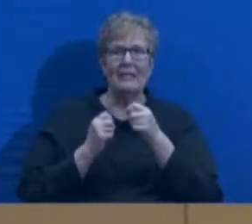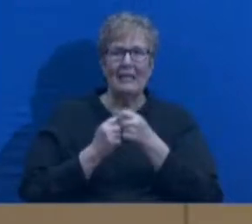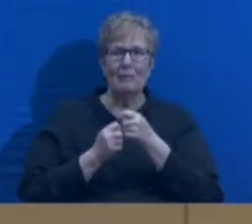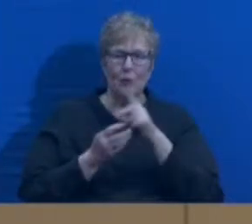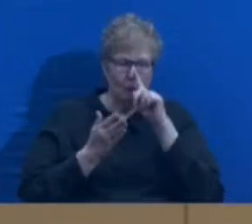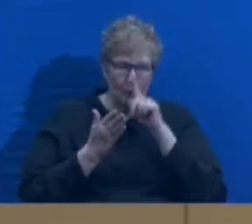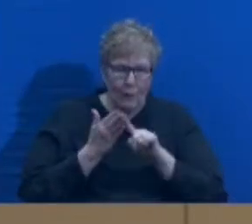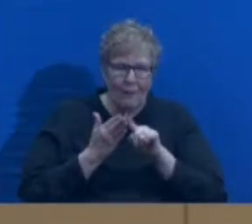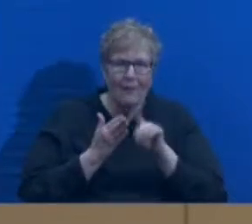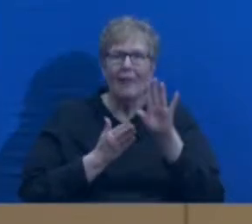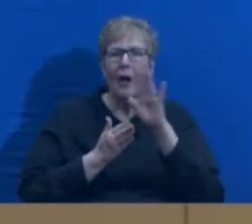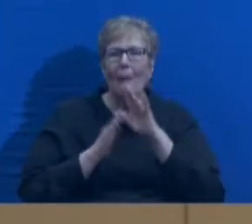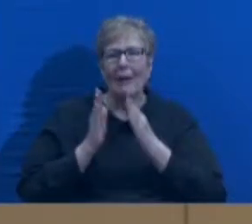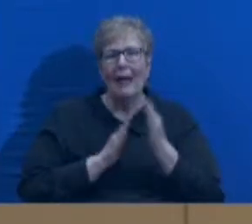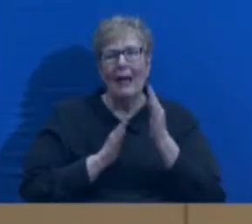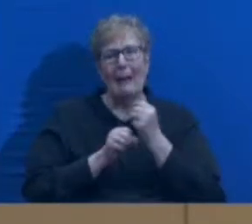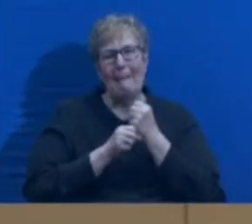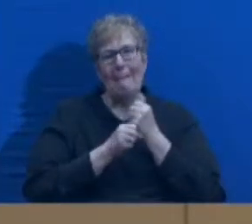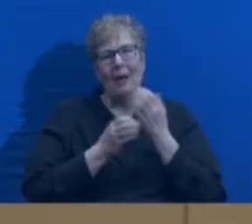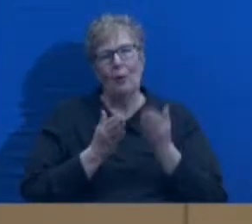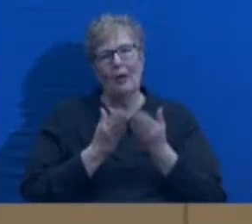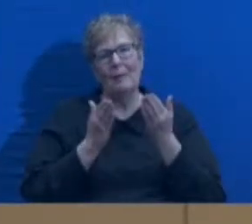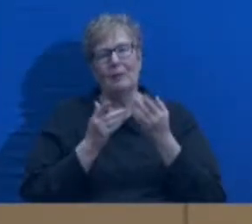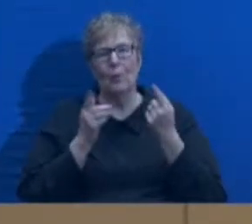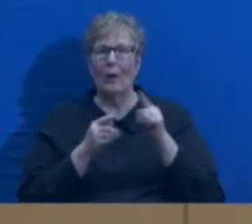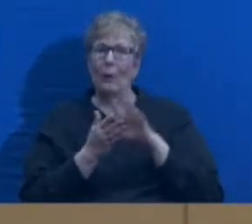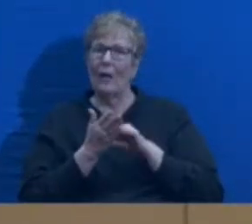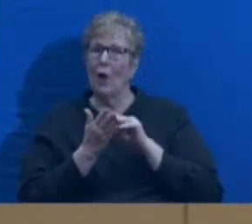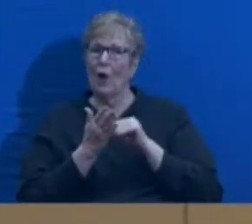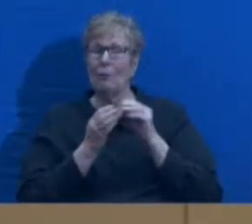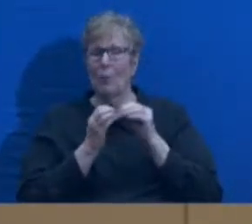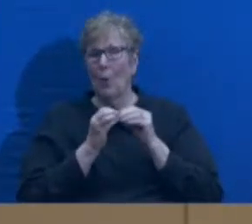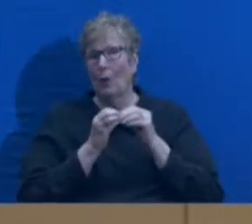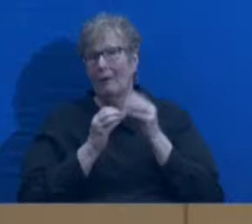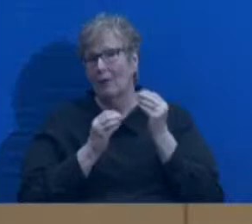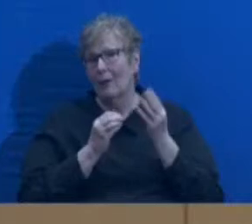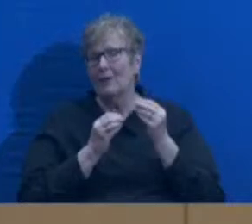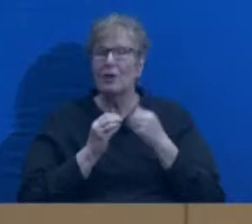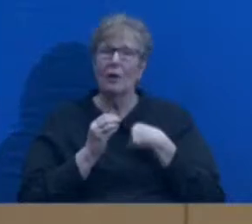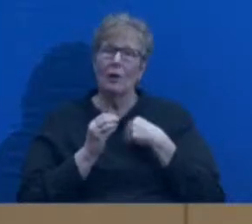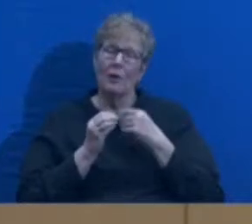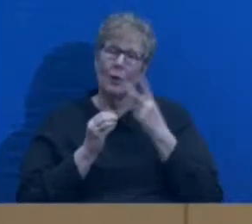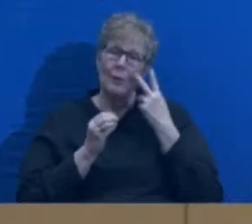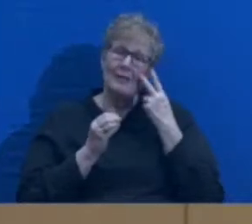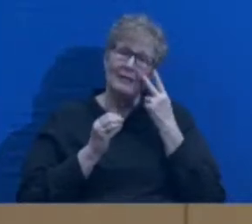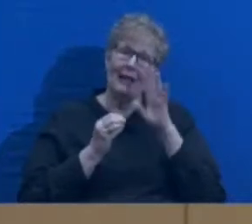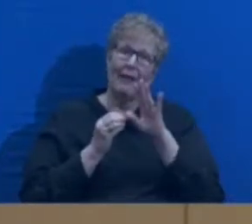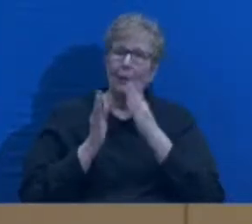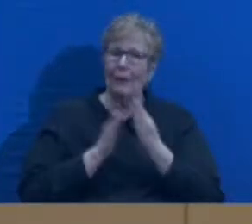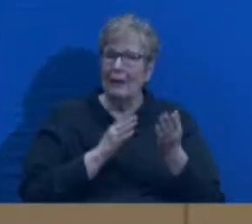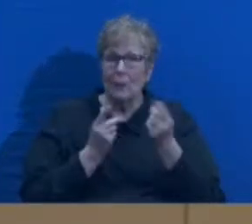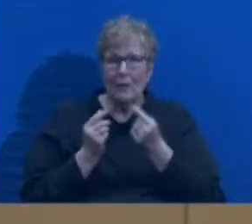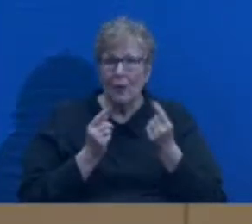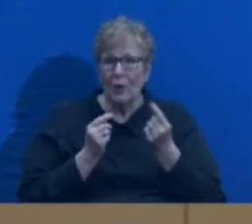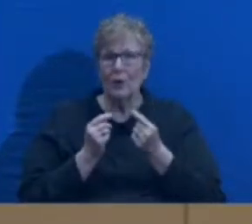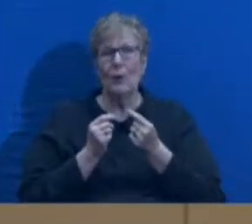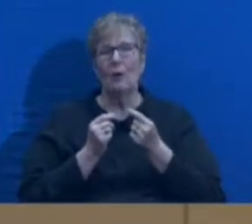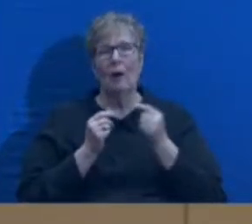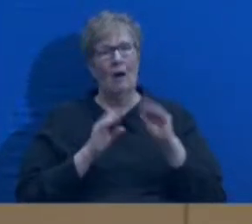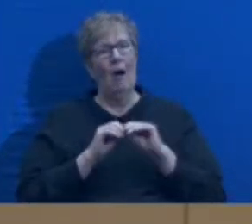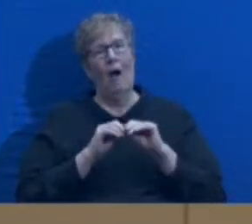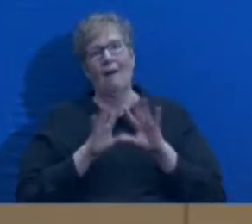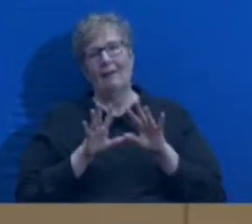their plans and to make recommendations as we learn more about what their plans are going to be. Obviously, the